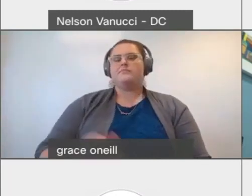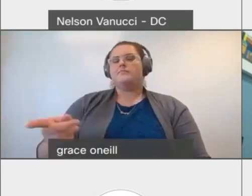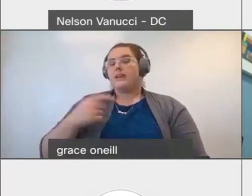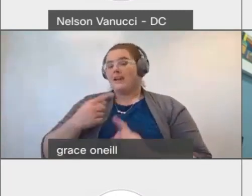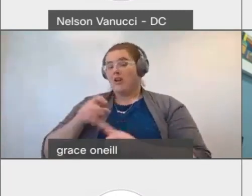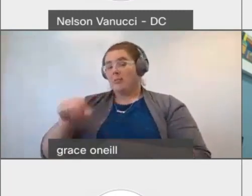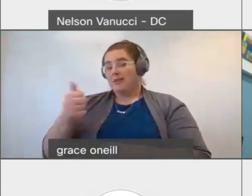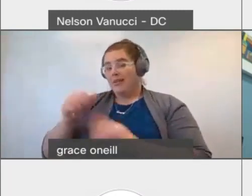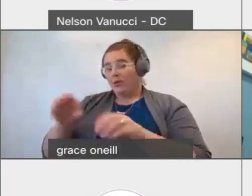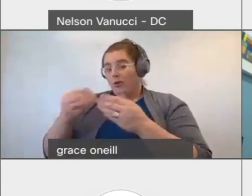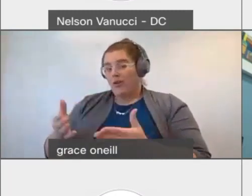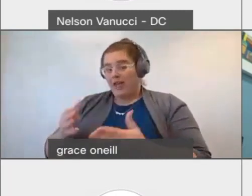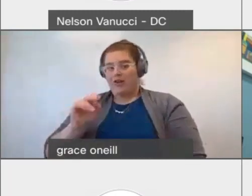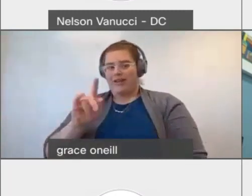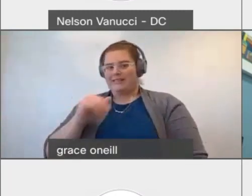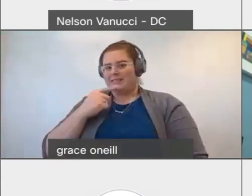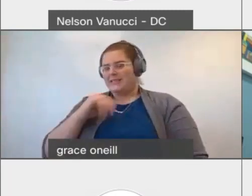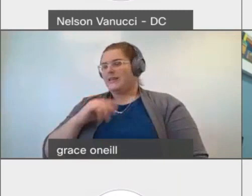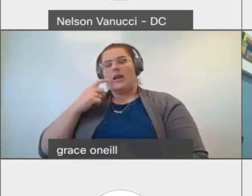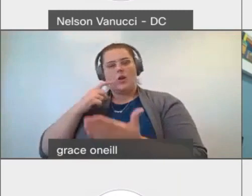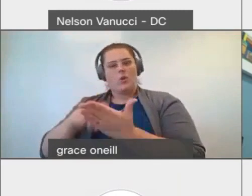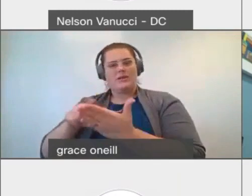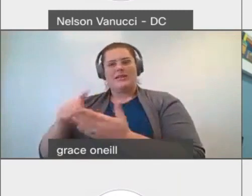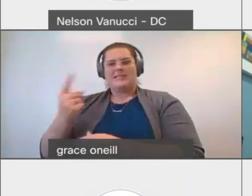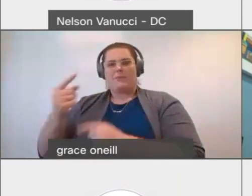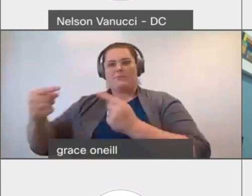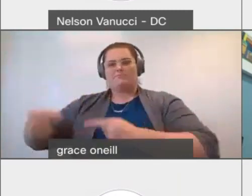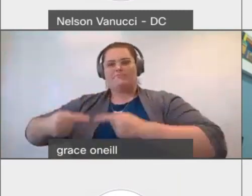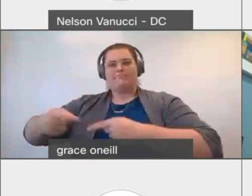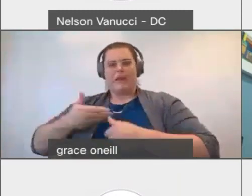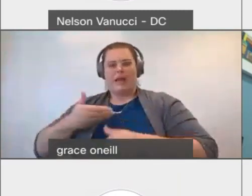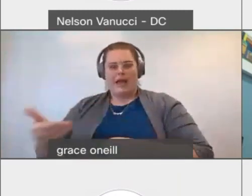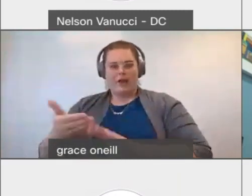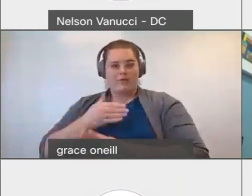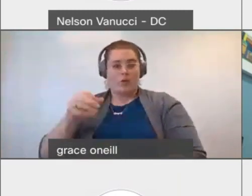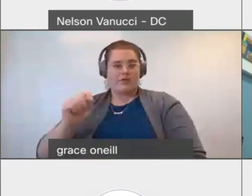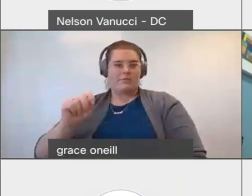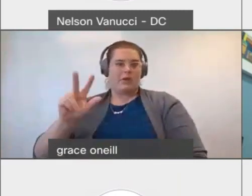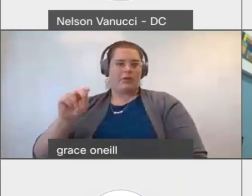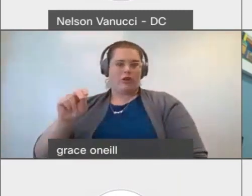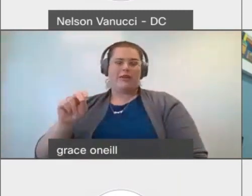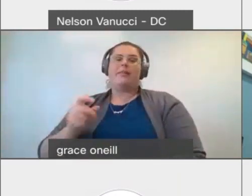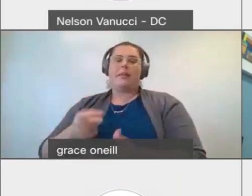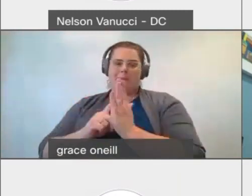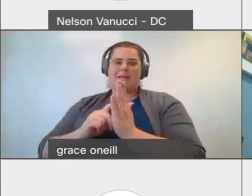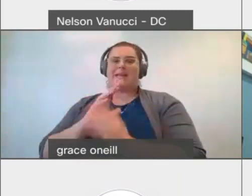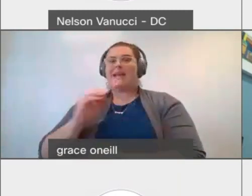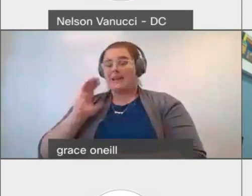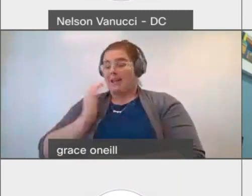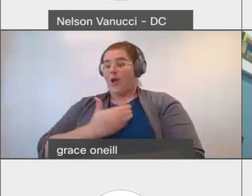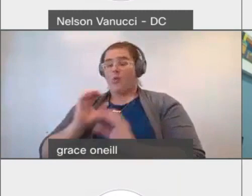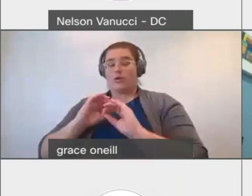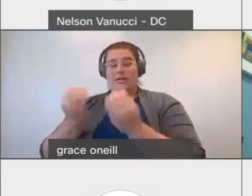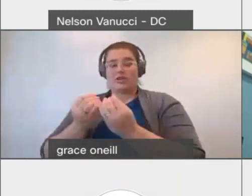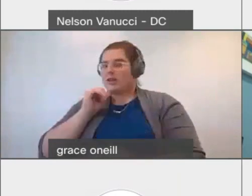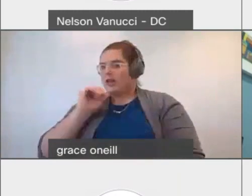nursing and DSP staff prior to the September 30th mandate. and know that our organization is not alone, as we